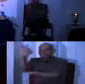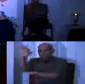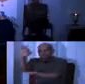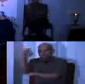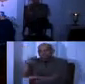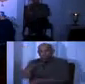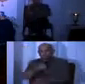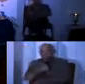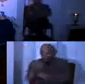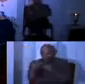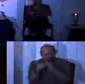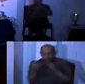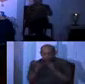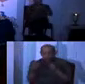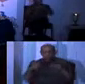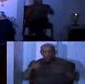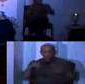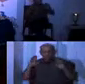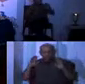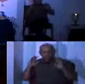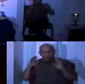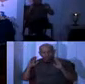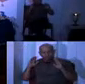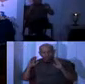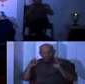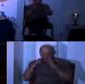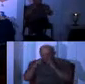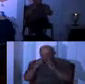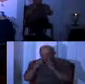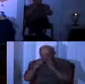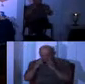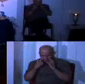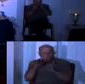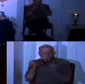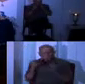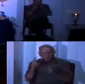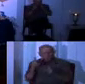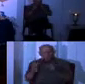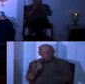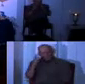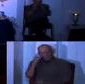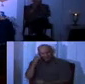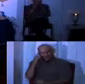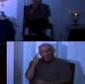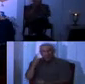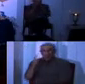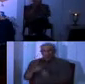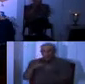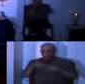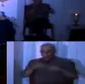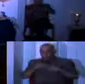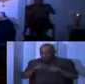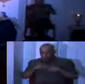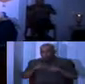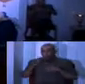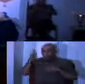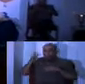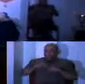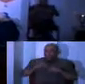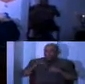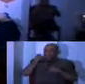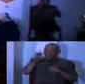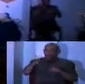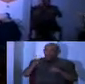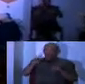that we were called to give up on perfect. That so many of us think that in order to be acceptable to God, that we somehow have